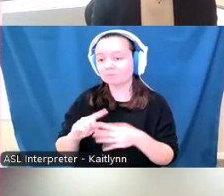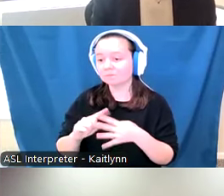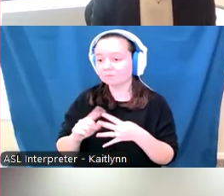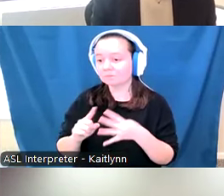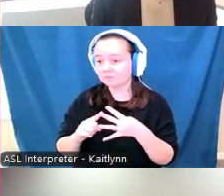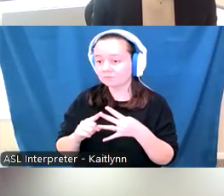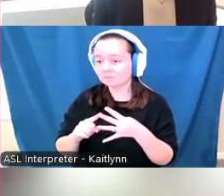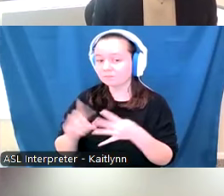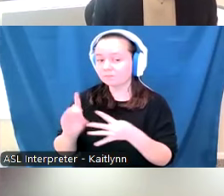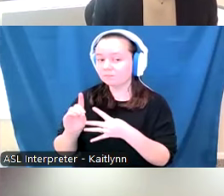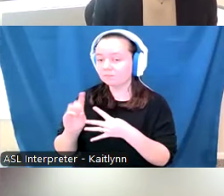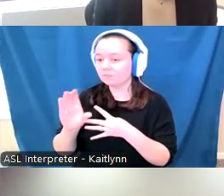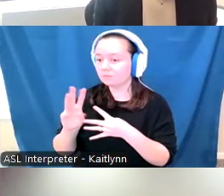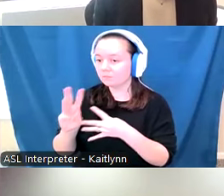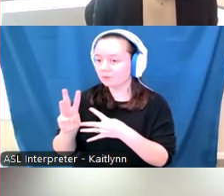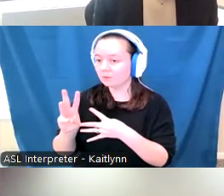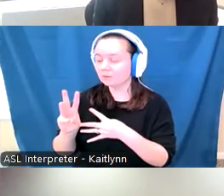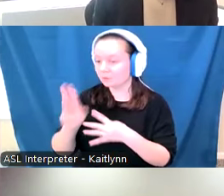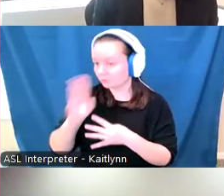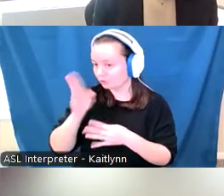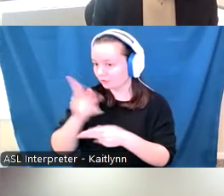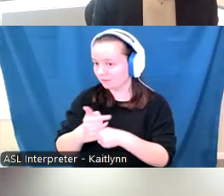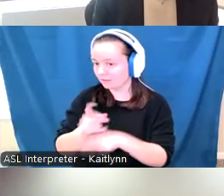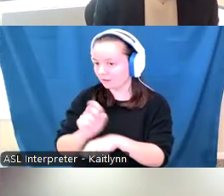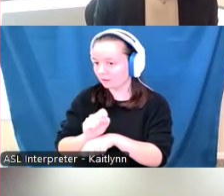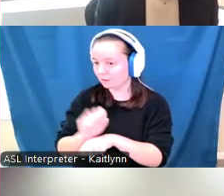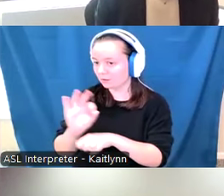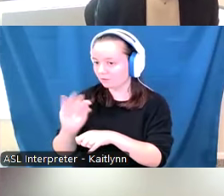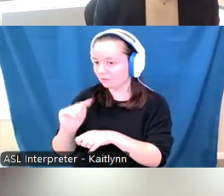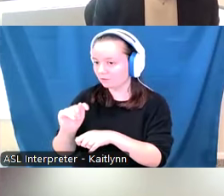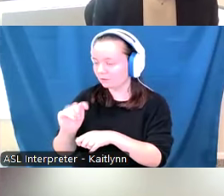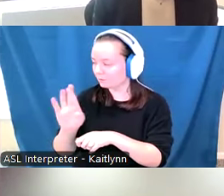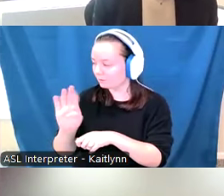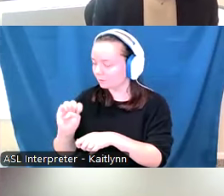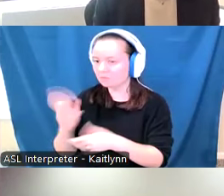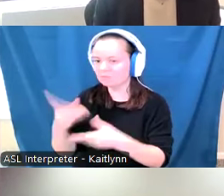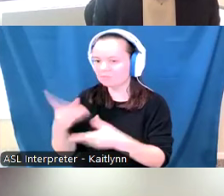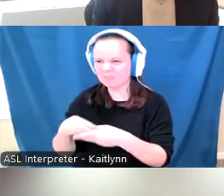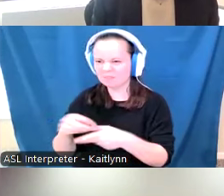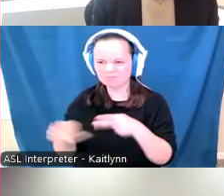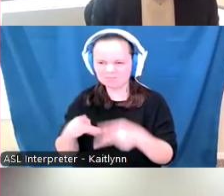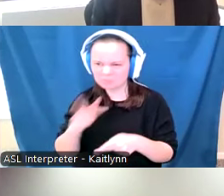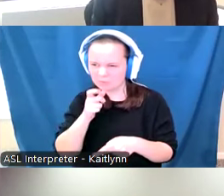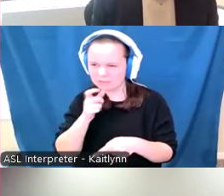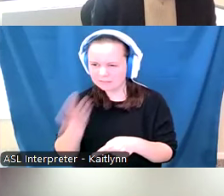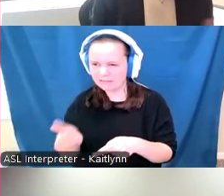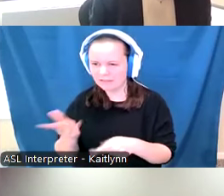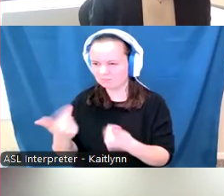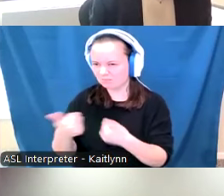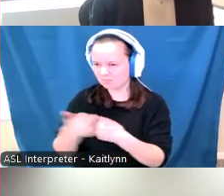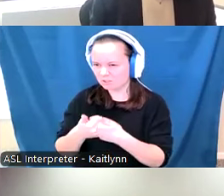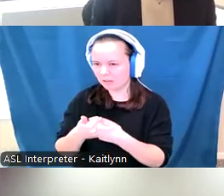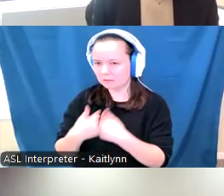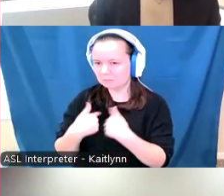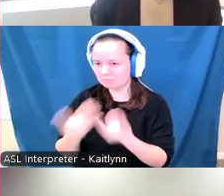care workforce, including who these professionals are and the challenges that have contributed to this workforce shortage.